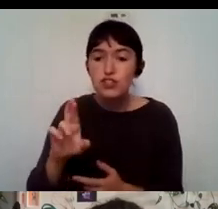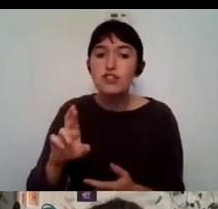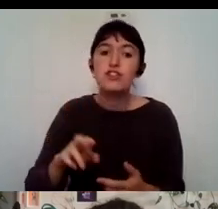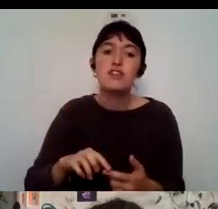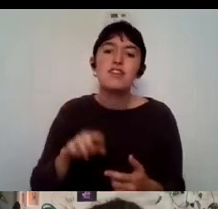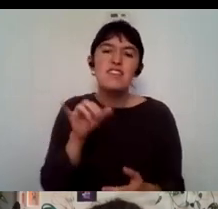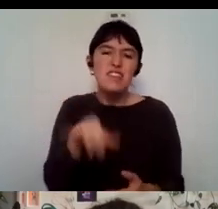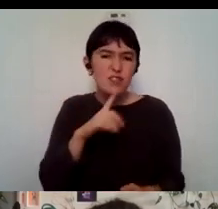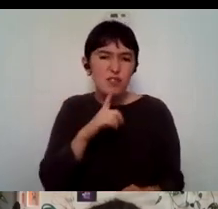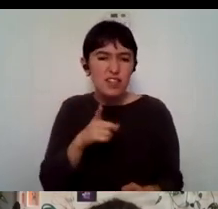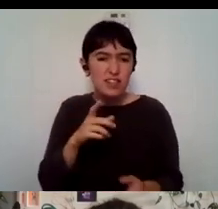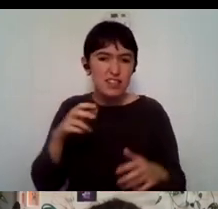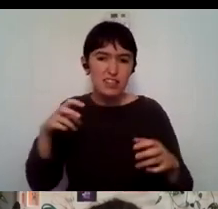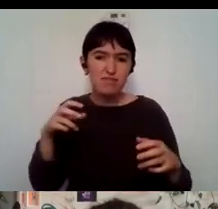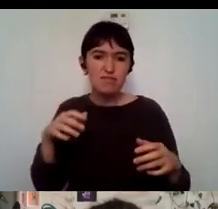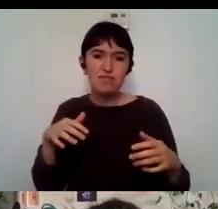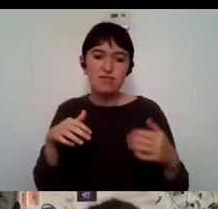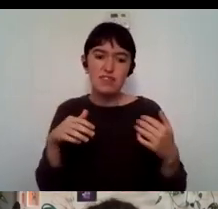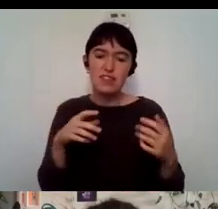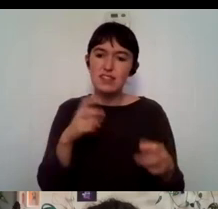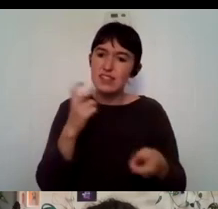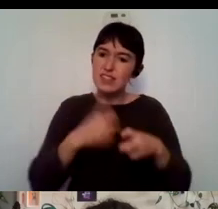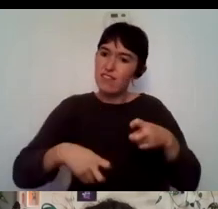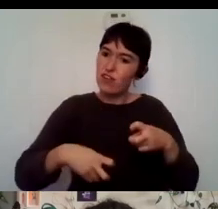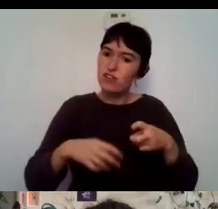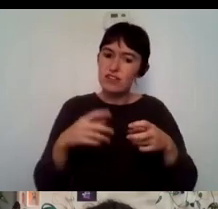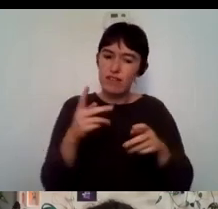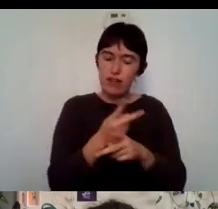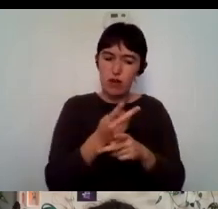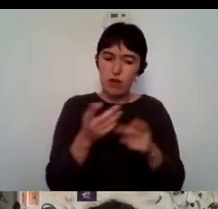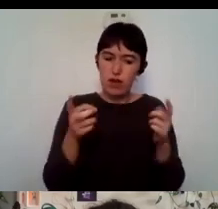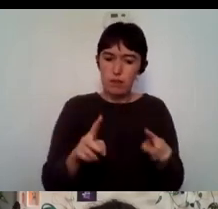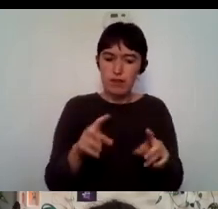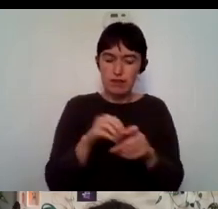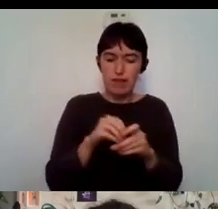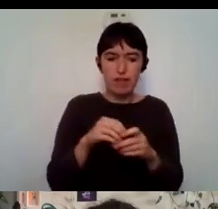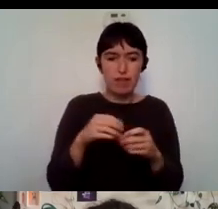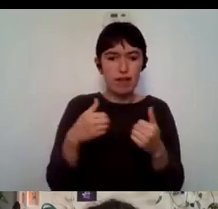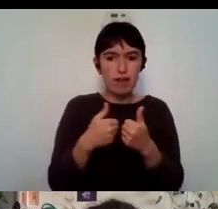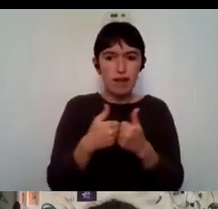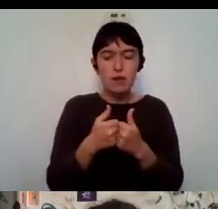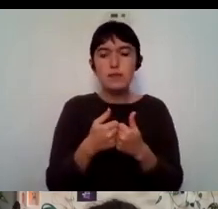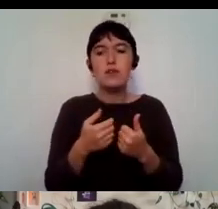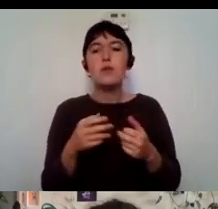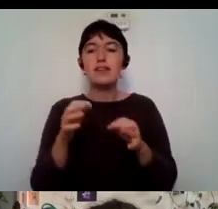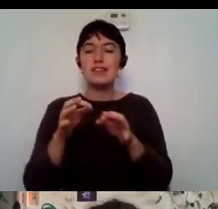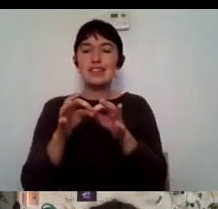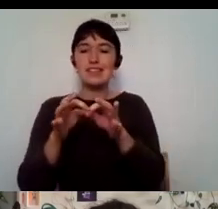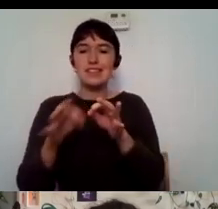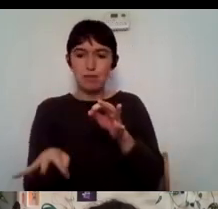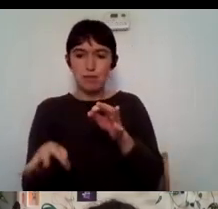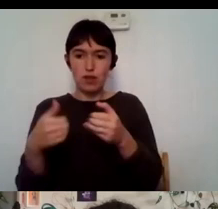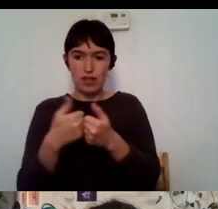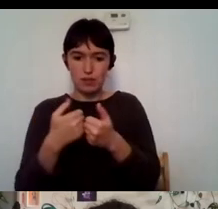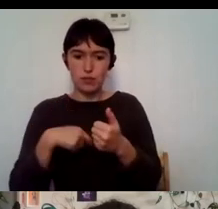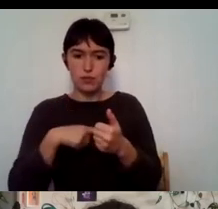us to figure out exactly what's happening in the game and to control everything. So with simple games, we can control them very